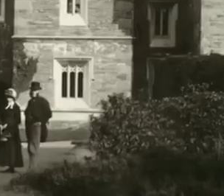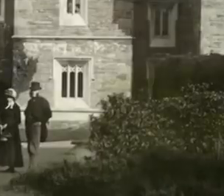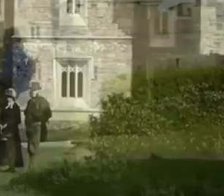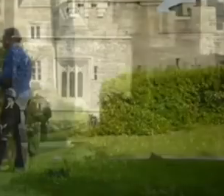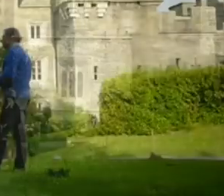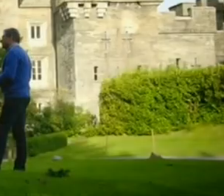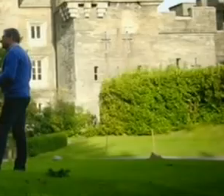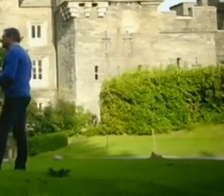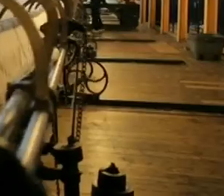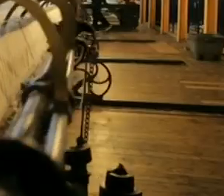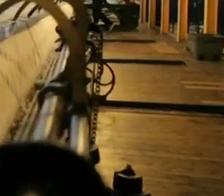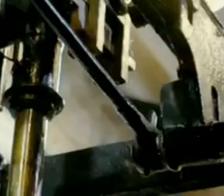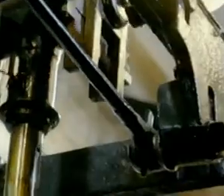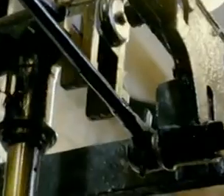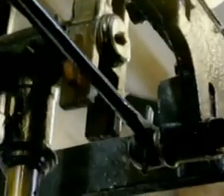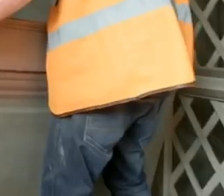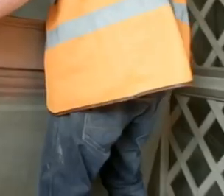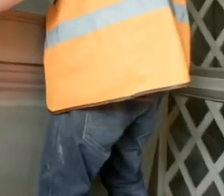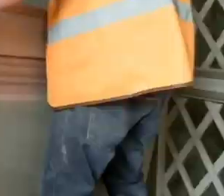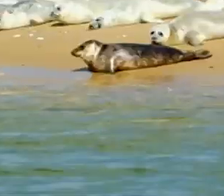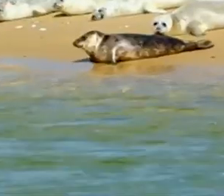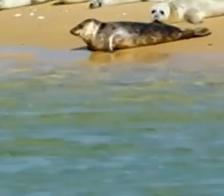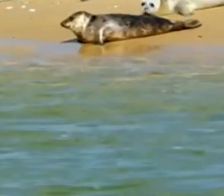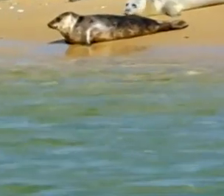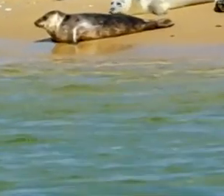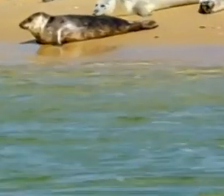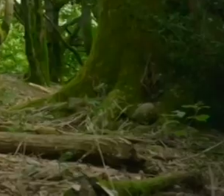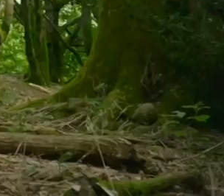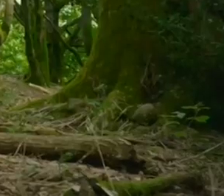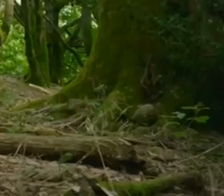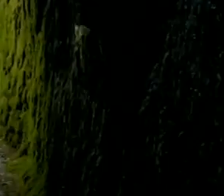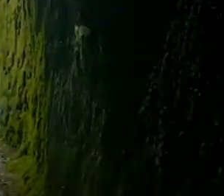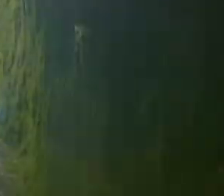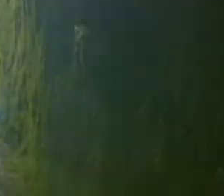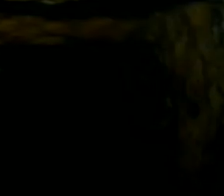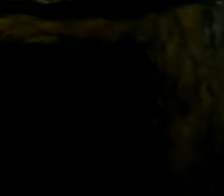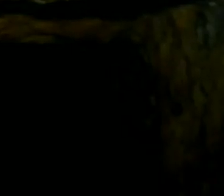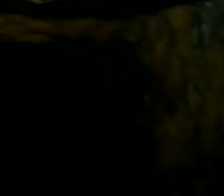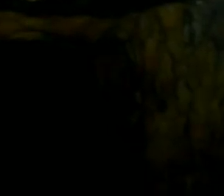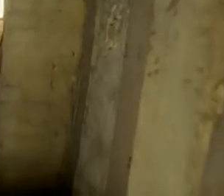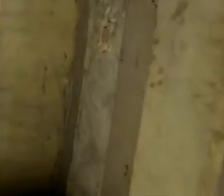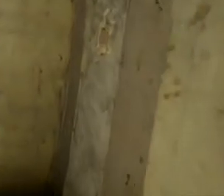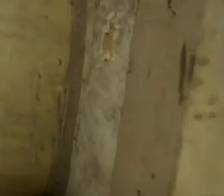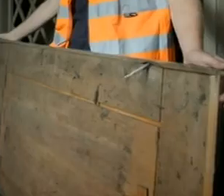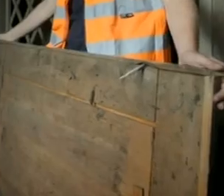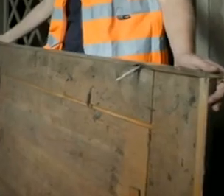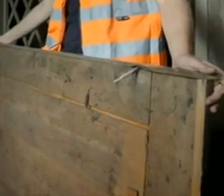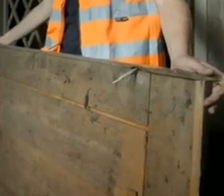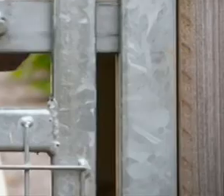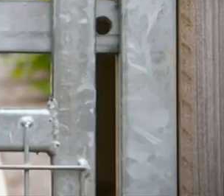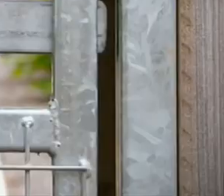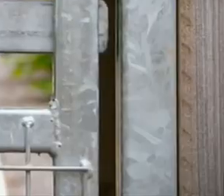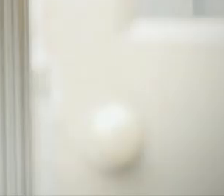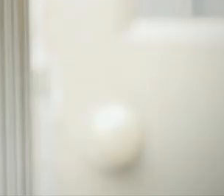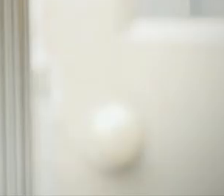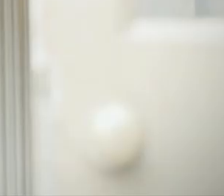hidden stories, untold. Wow! Until now. There was gold under these hills. It really is a